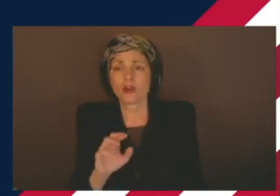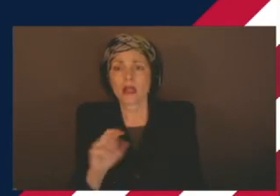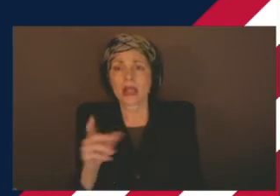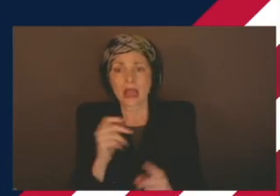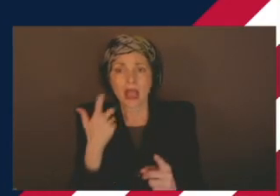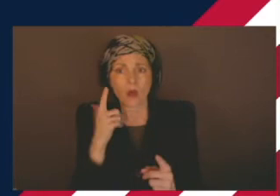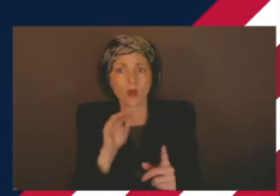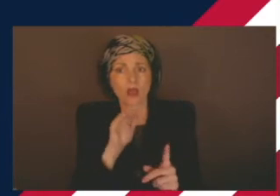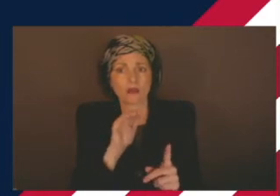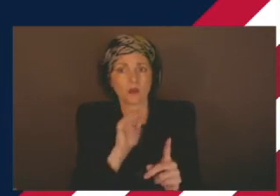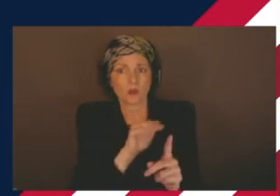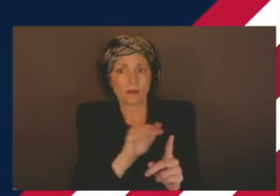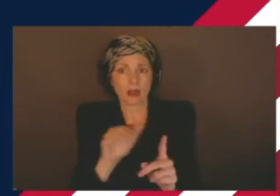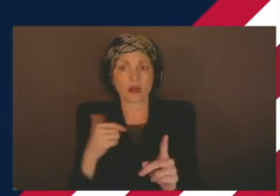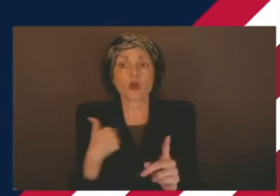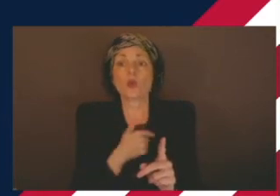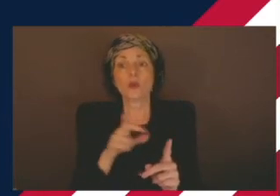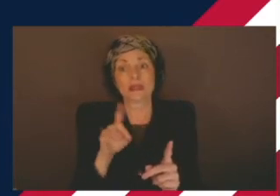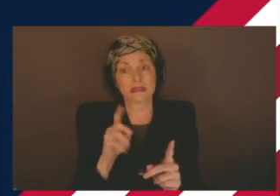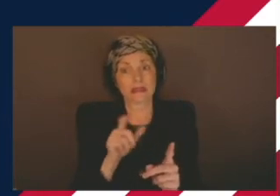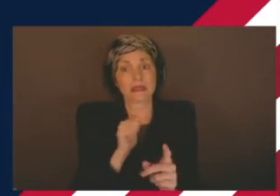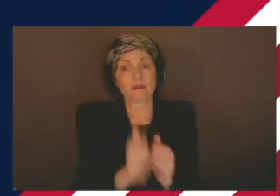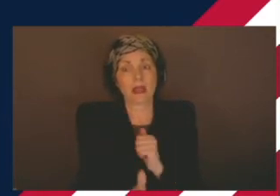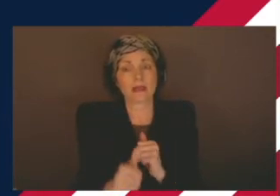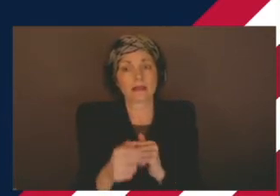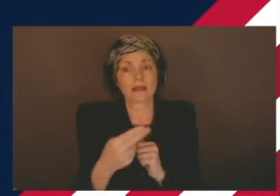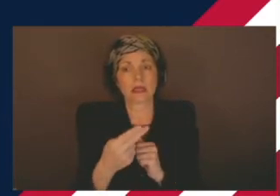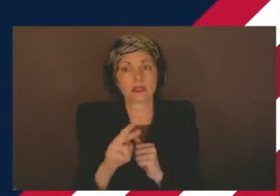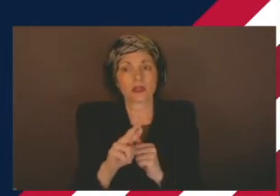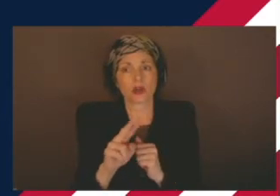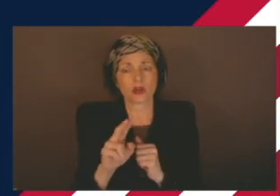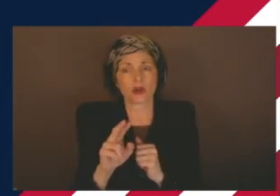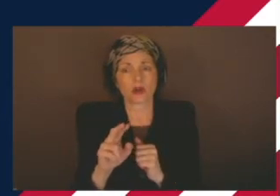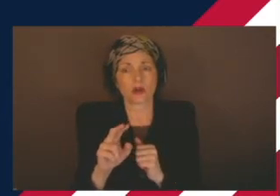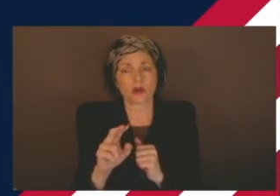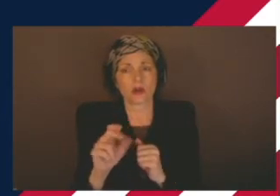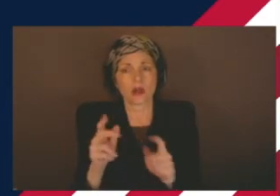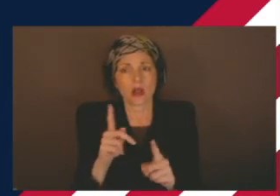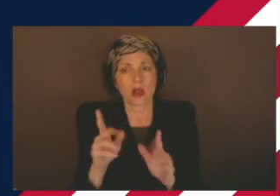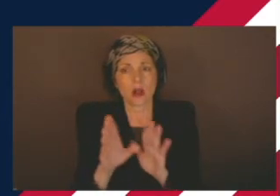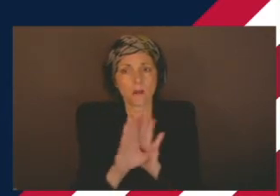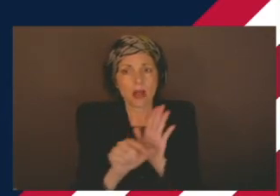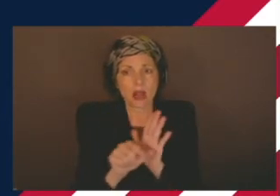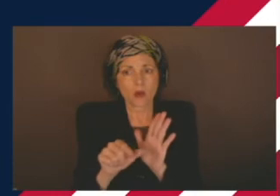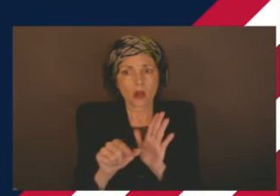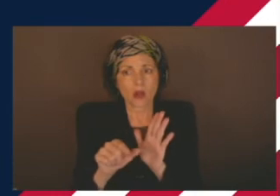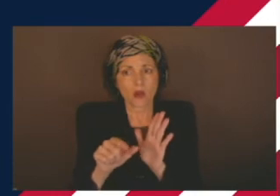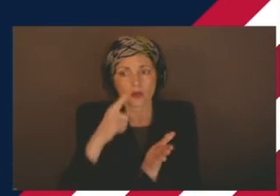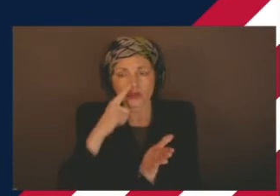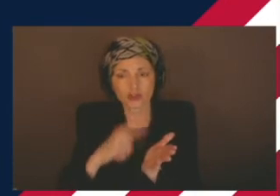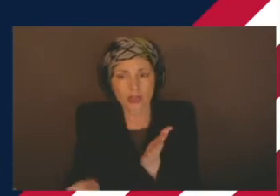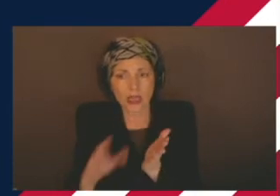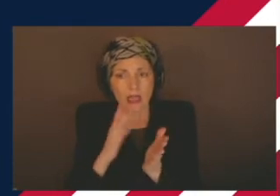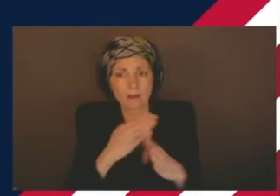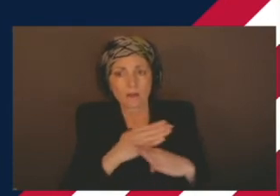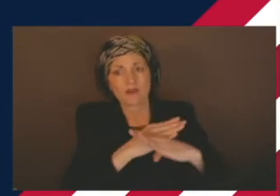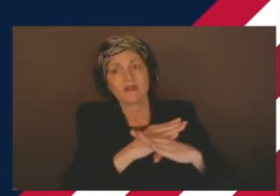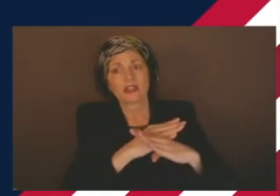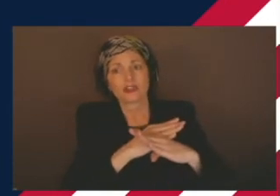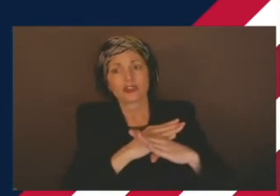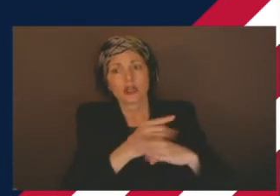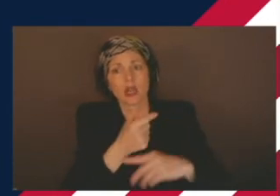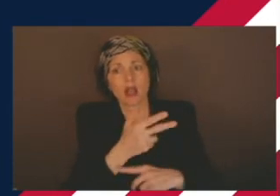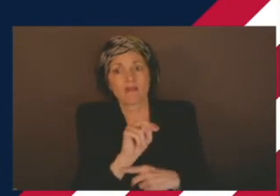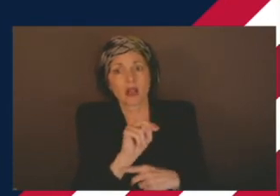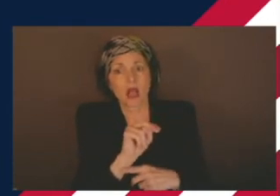reminder that we did pass HR 8, our background check bill and our prevention of gun violence bill over a year